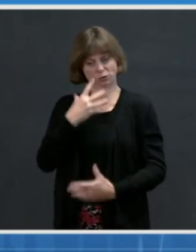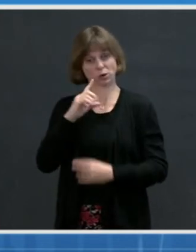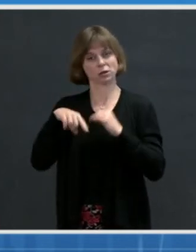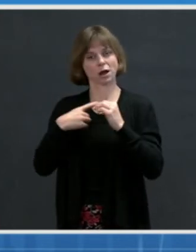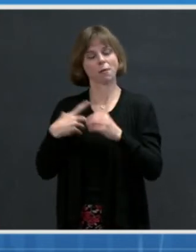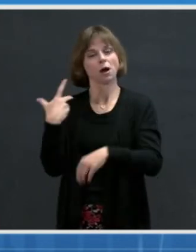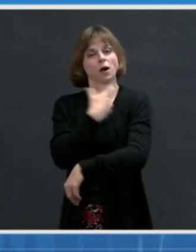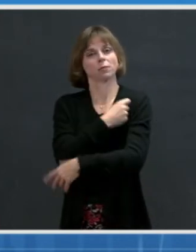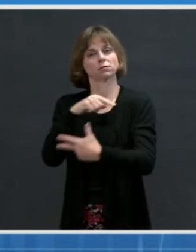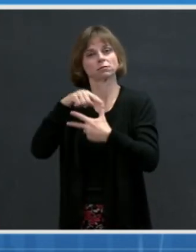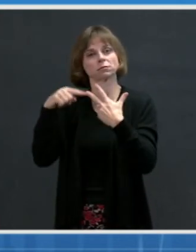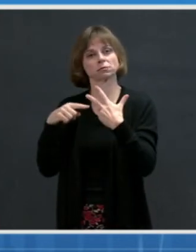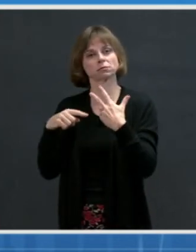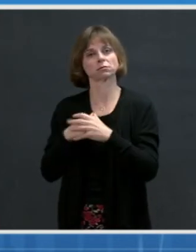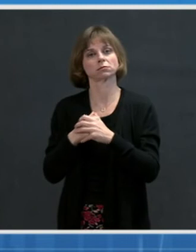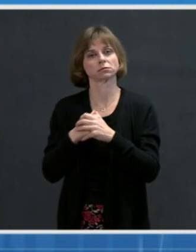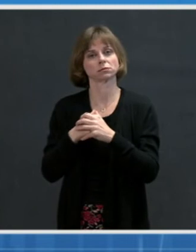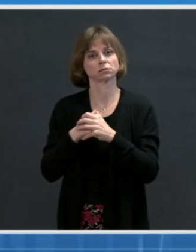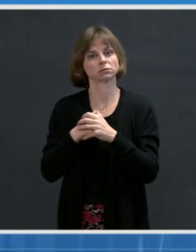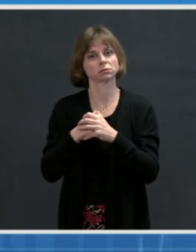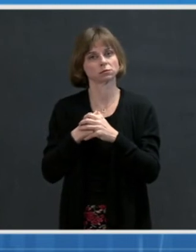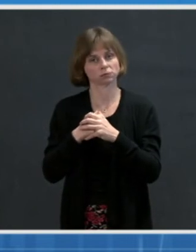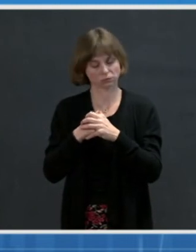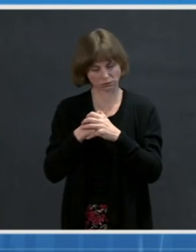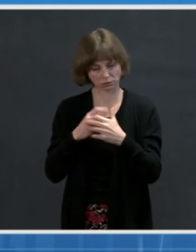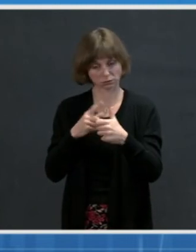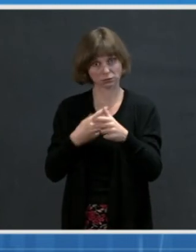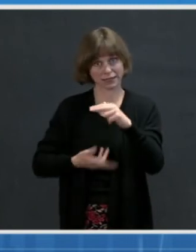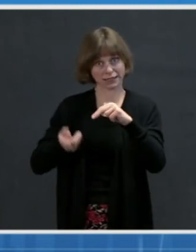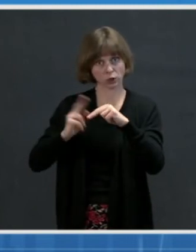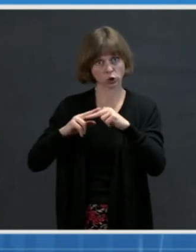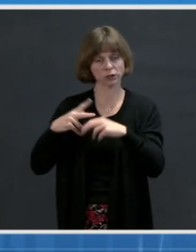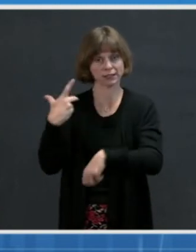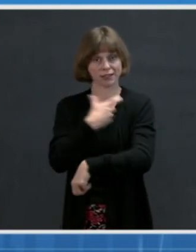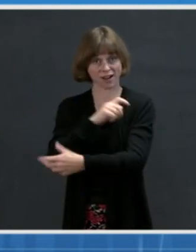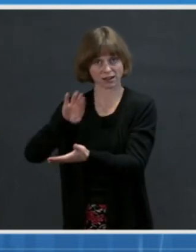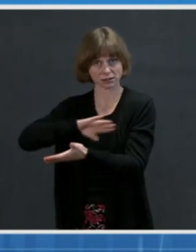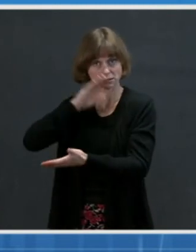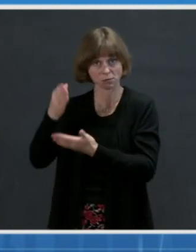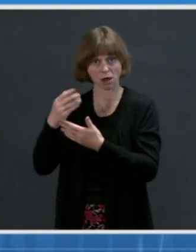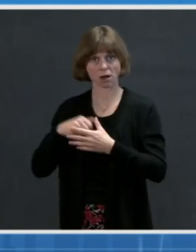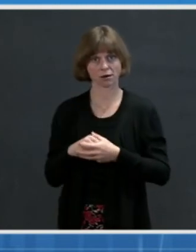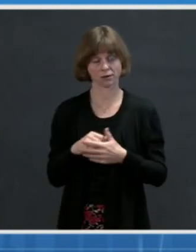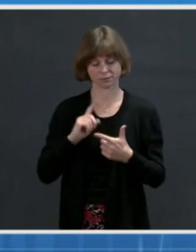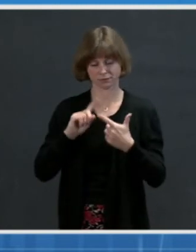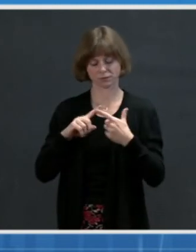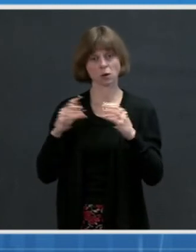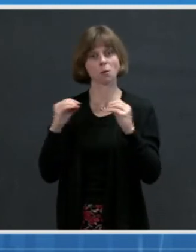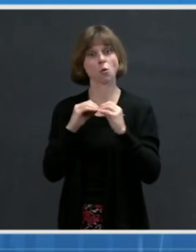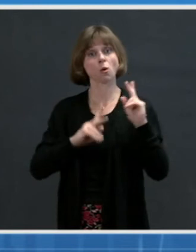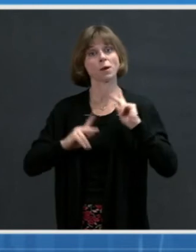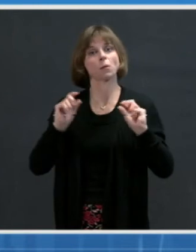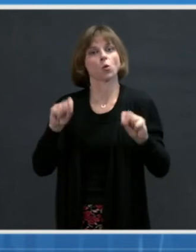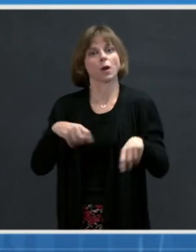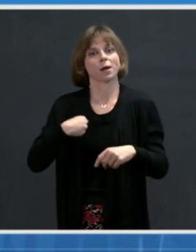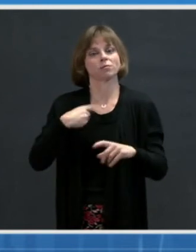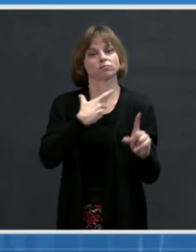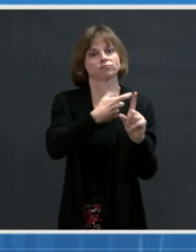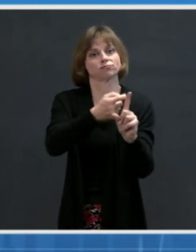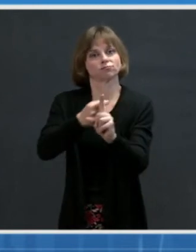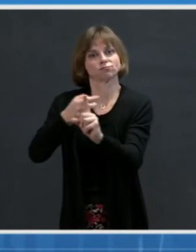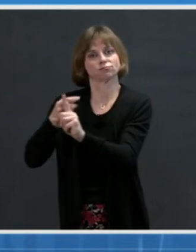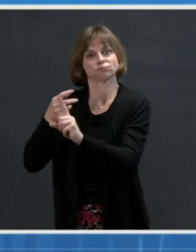key areas that we're focused on: more vaccine supply, more vaccinators, and more places